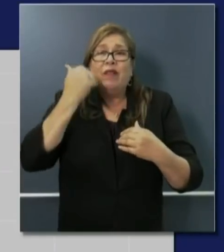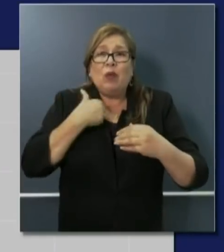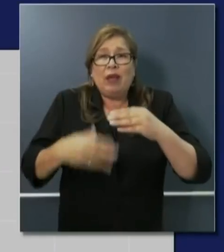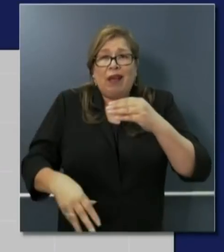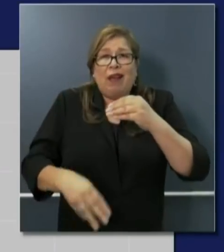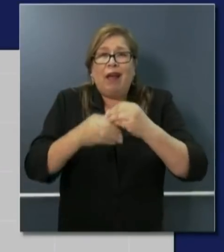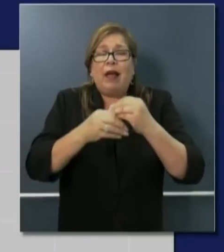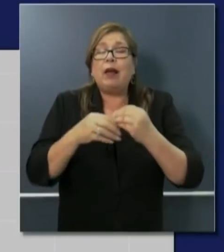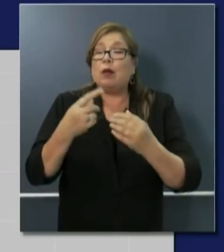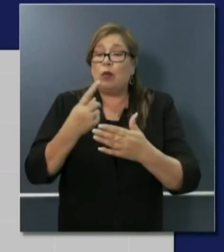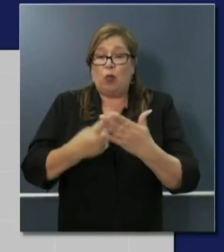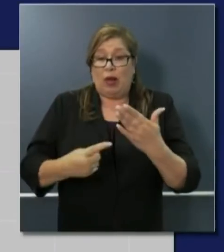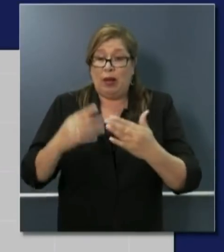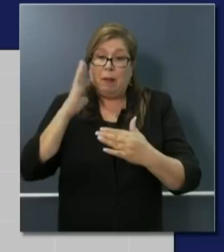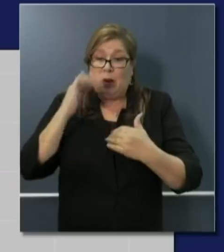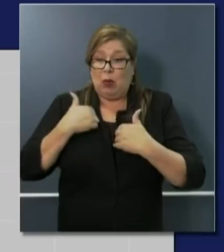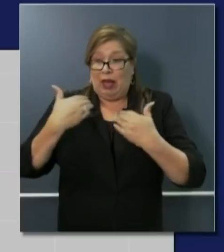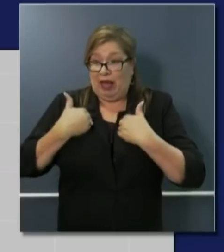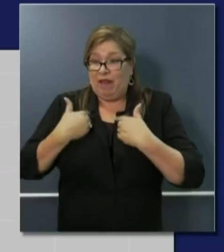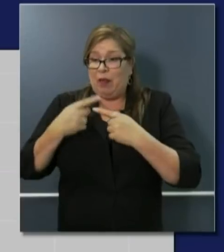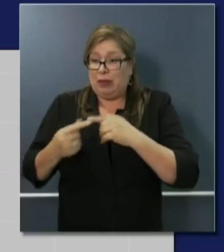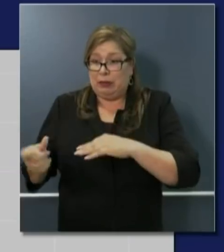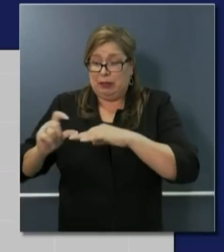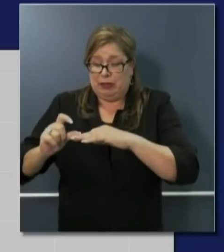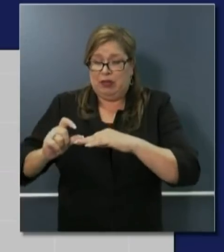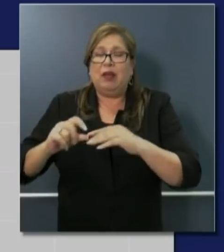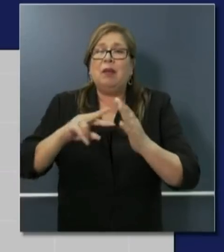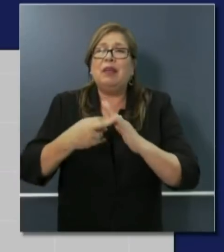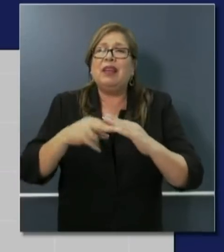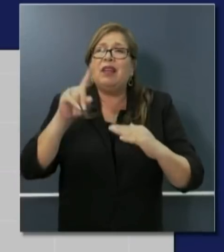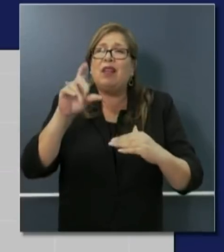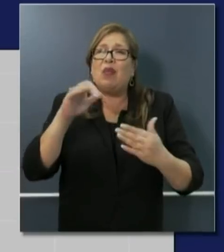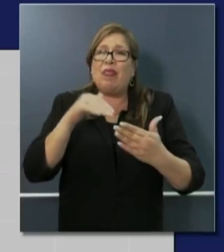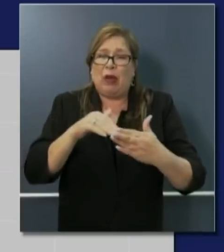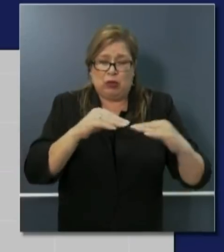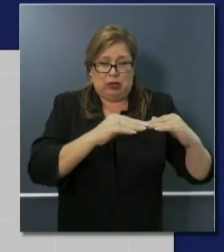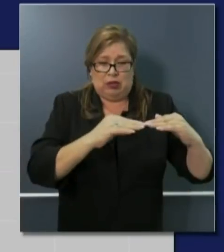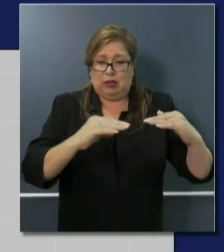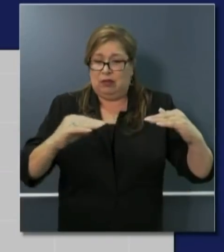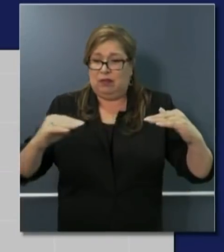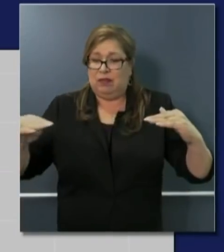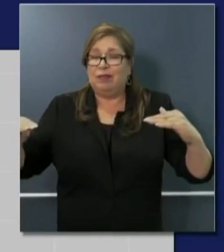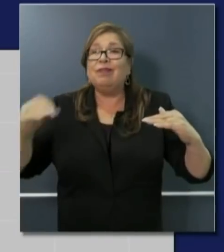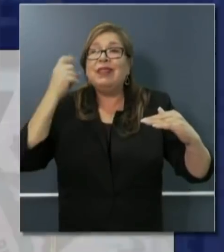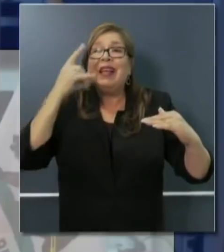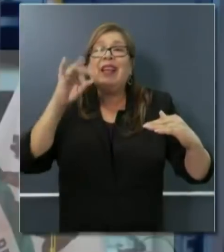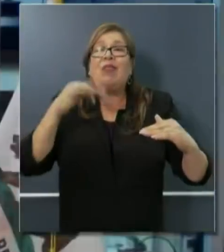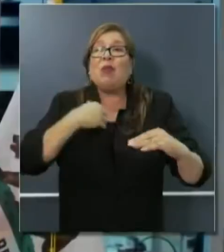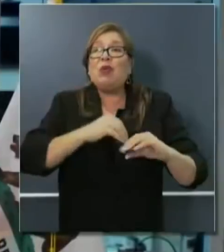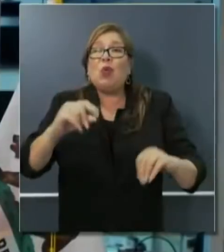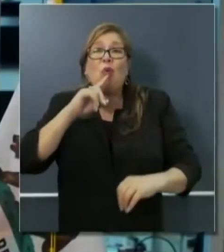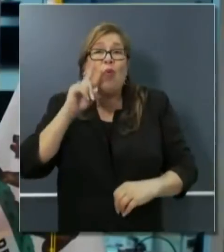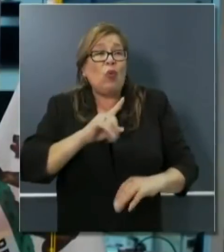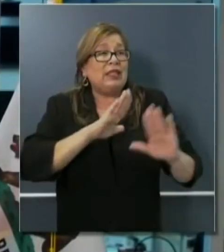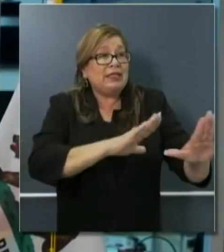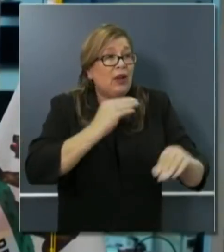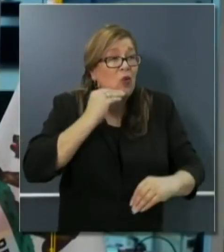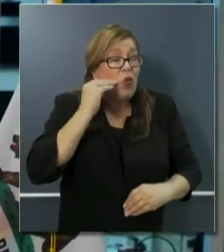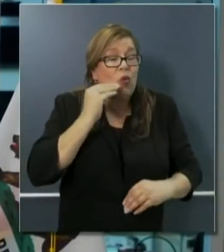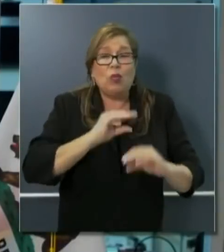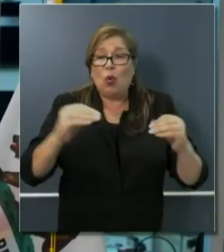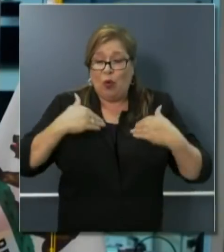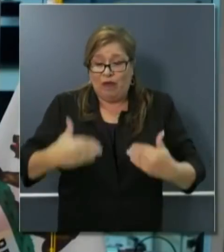100,000 line. But if you see unmitigated, we would need over 700,000 hospital beds at peak. That's